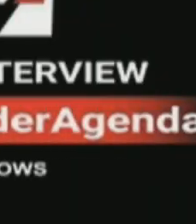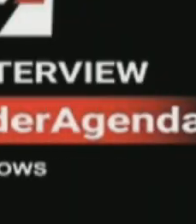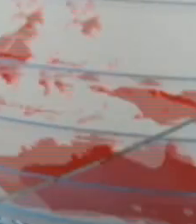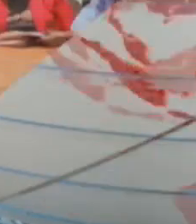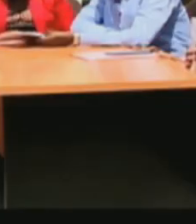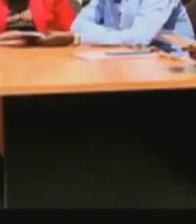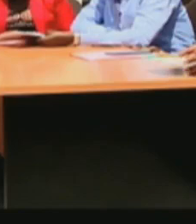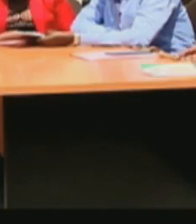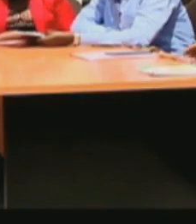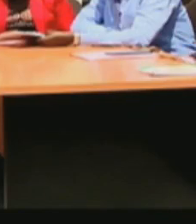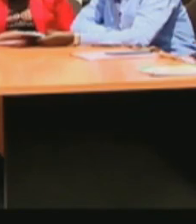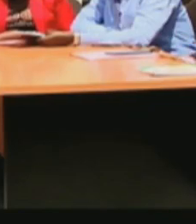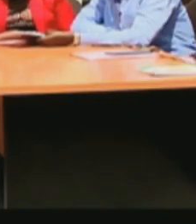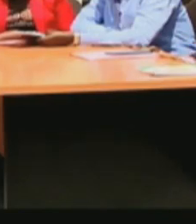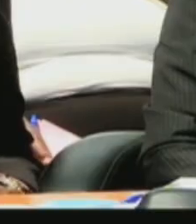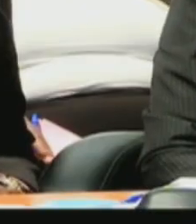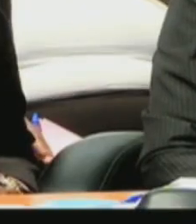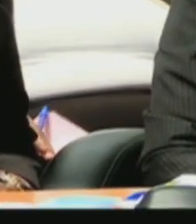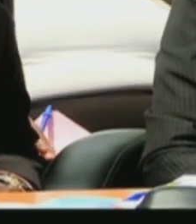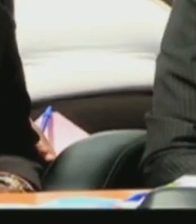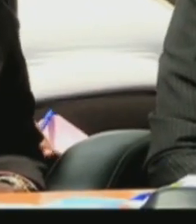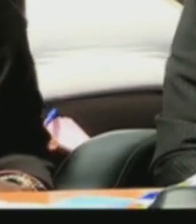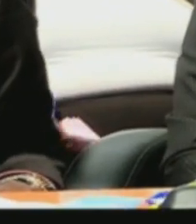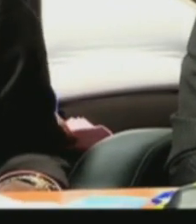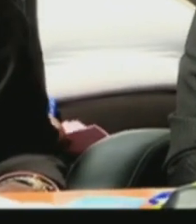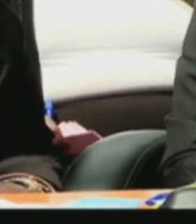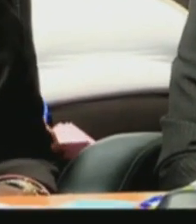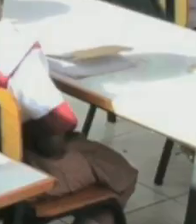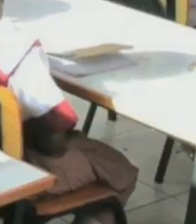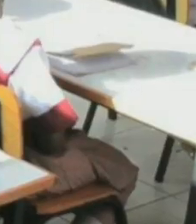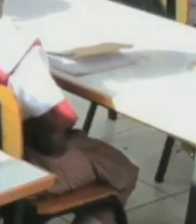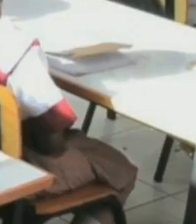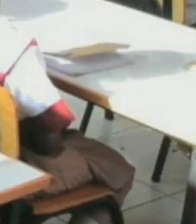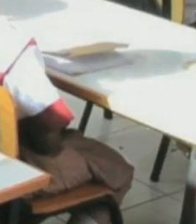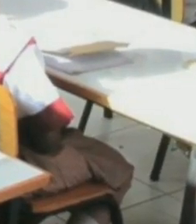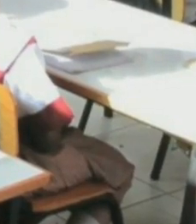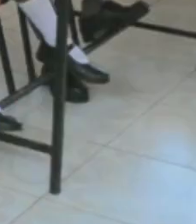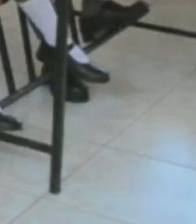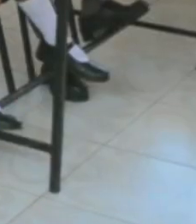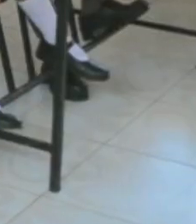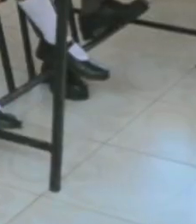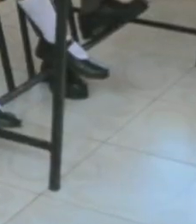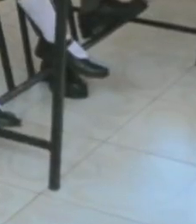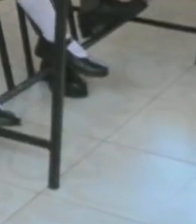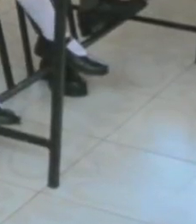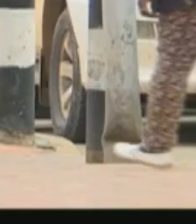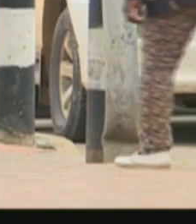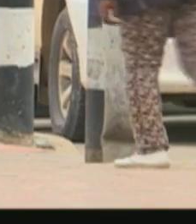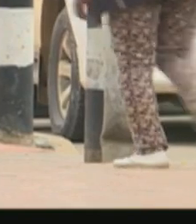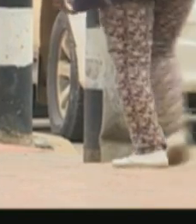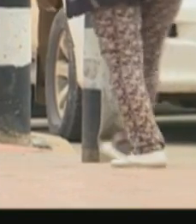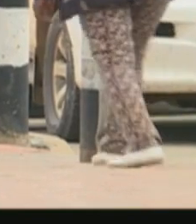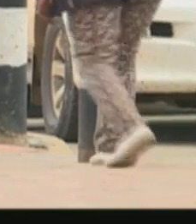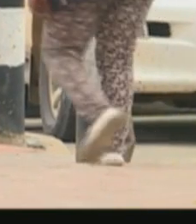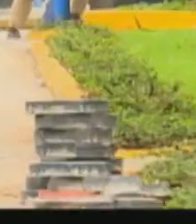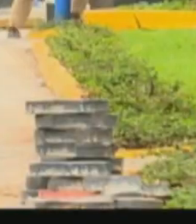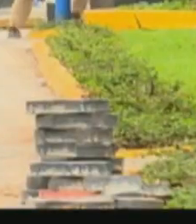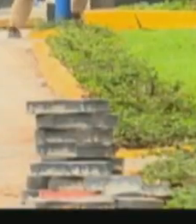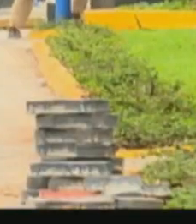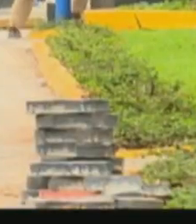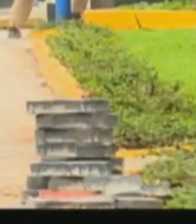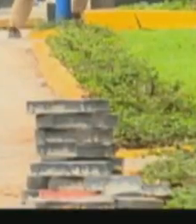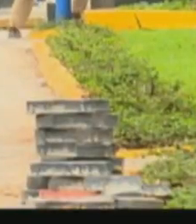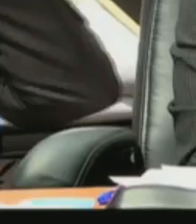interview. And also tonight, I will answer you. It's a combination of dread and panic for some parents